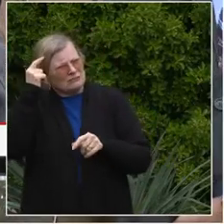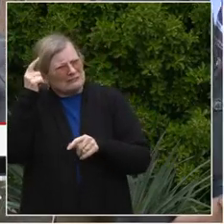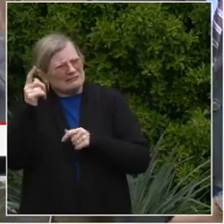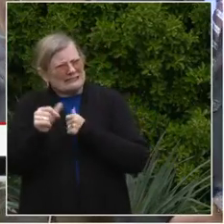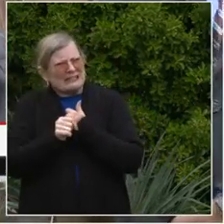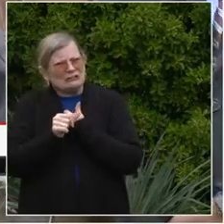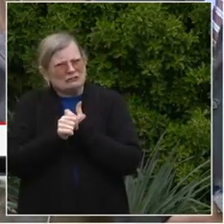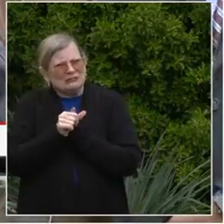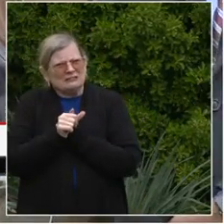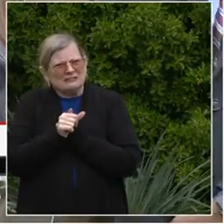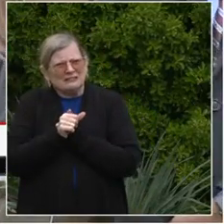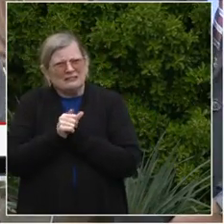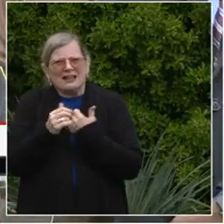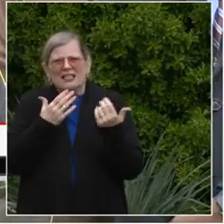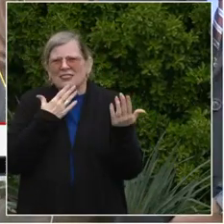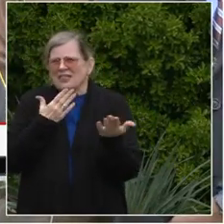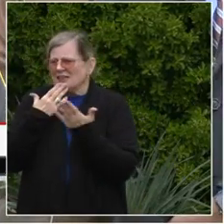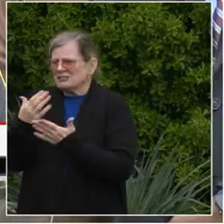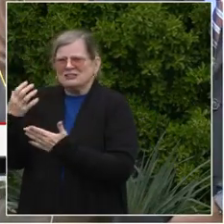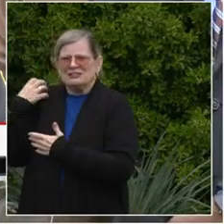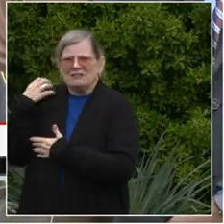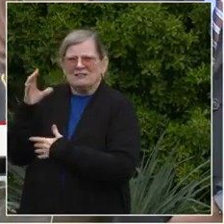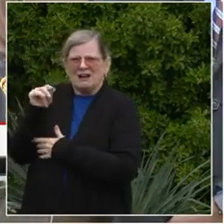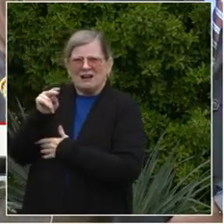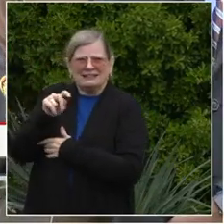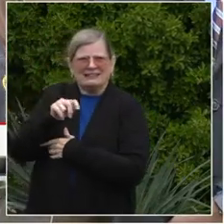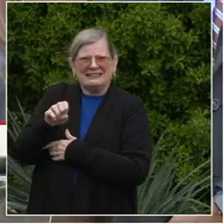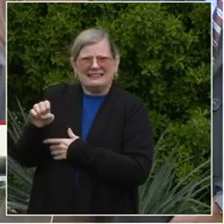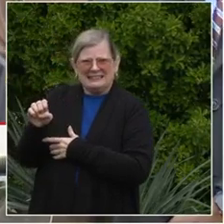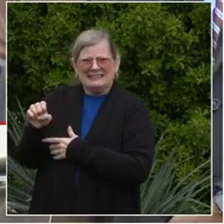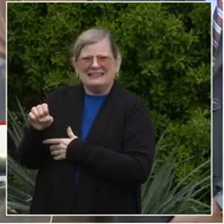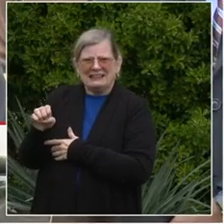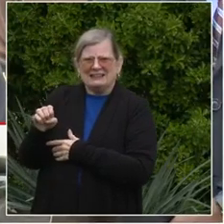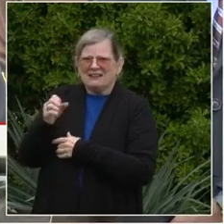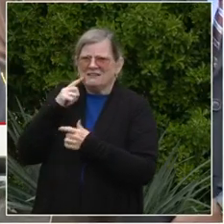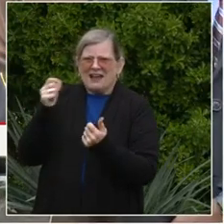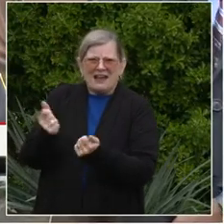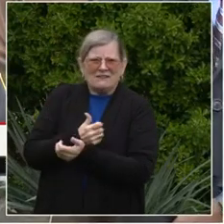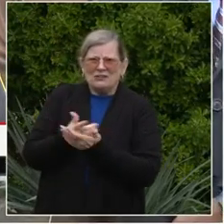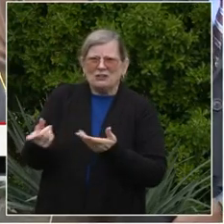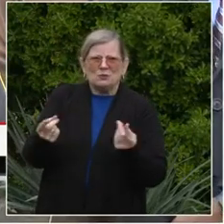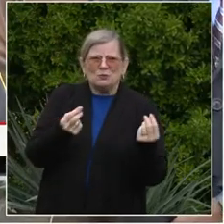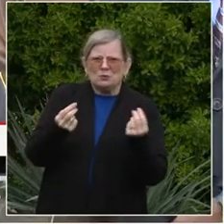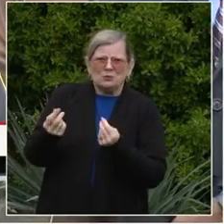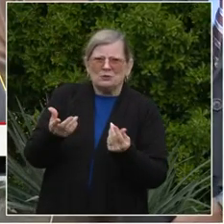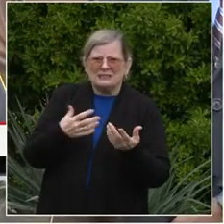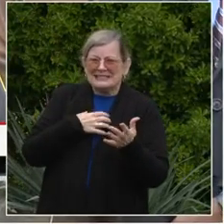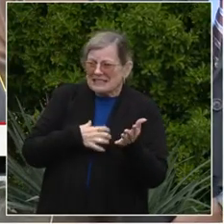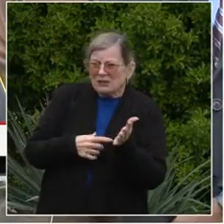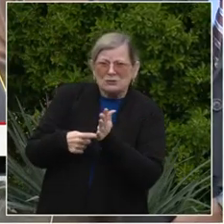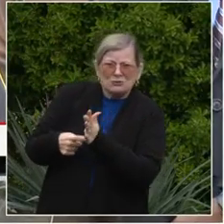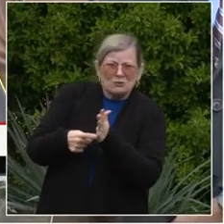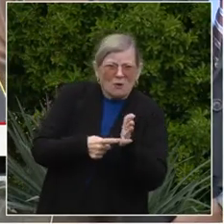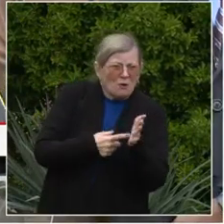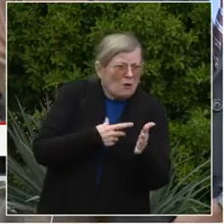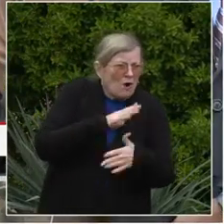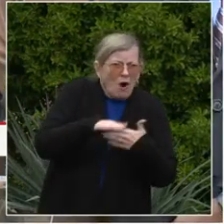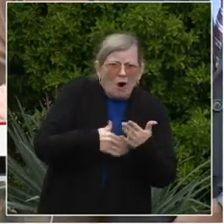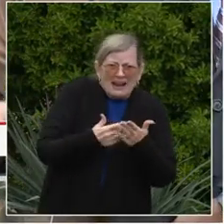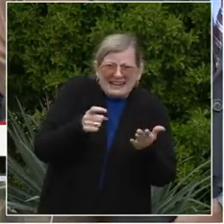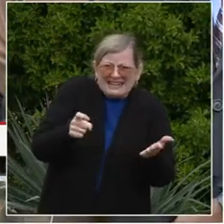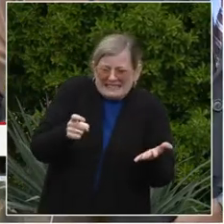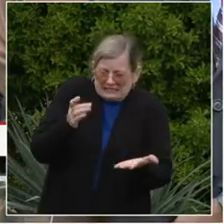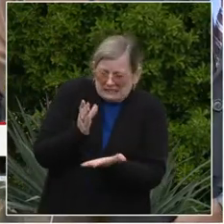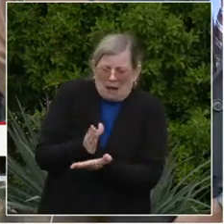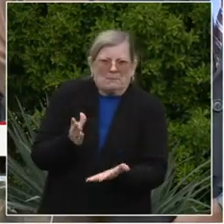thank Chief Conti for everything he's doing. The passion that he just displayed for us is what we all need to stop this. And we